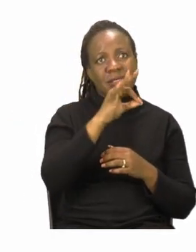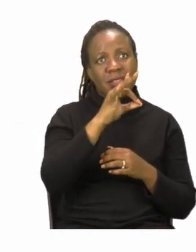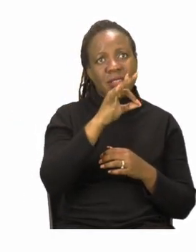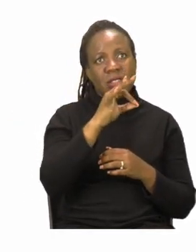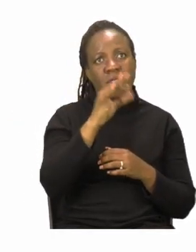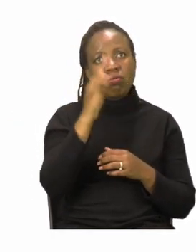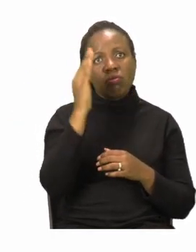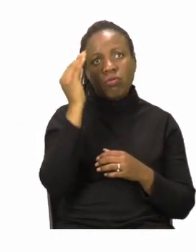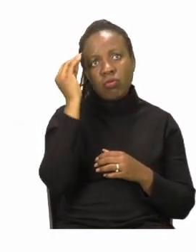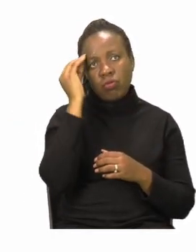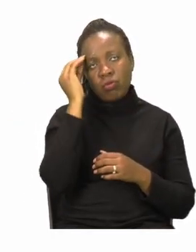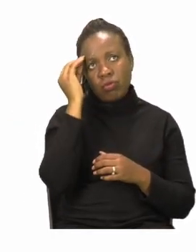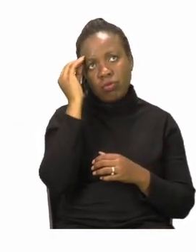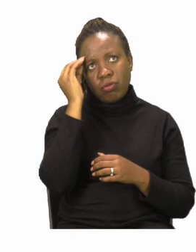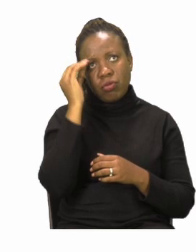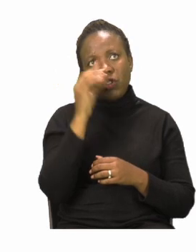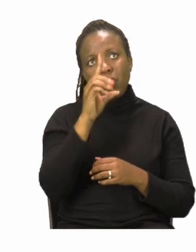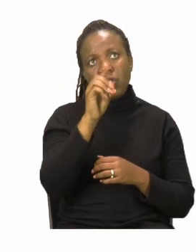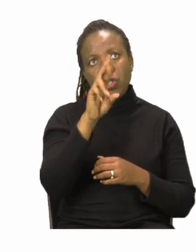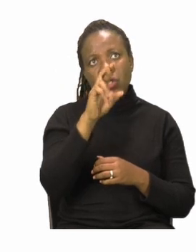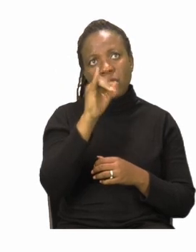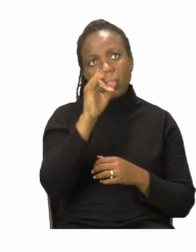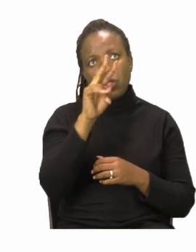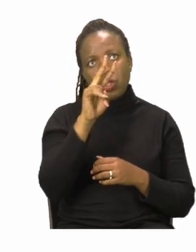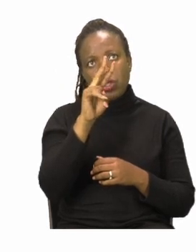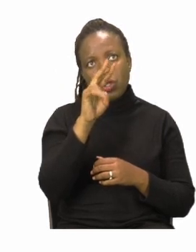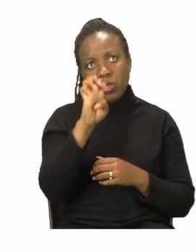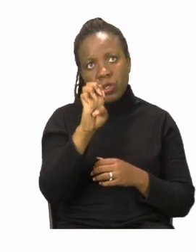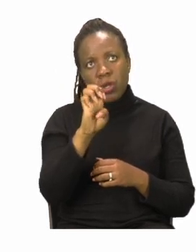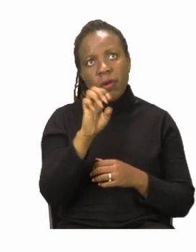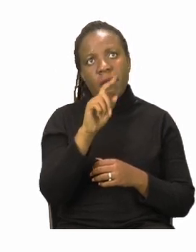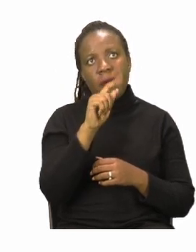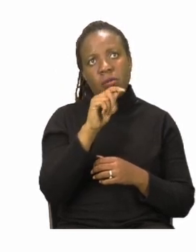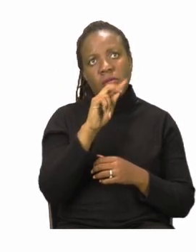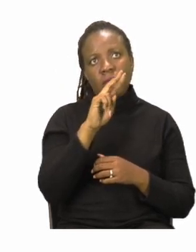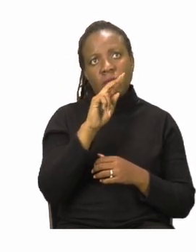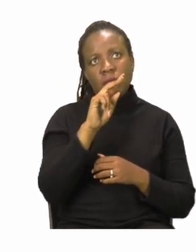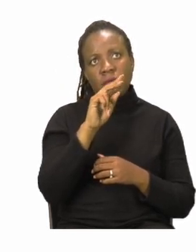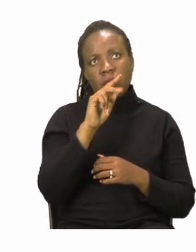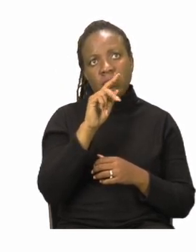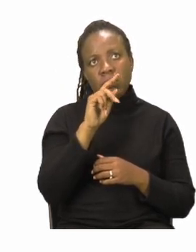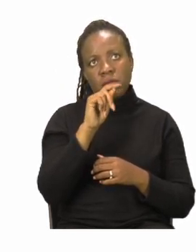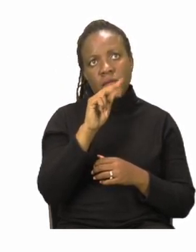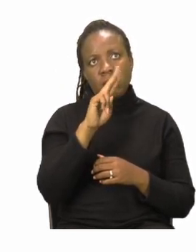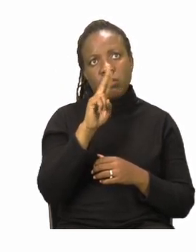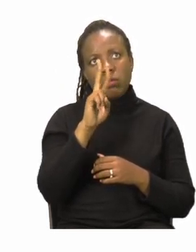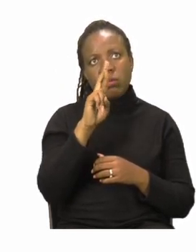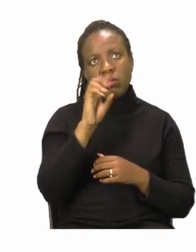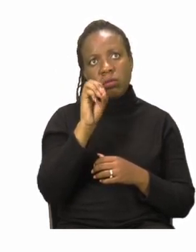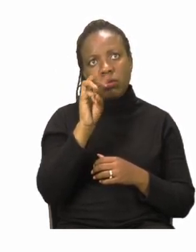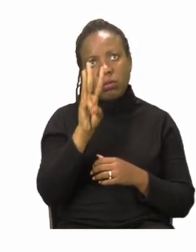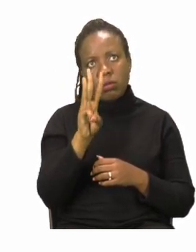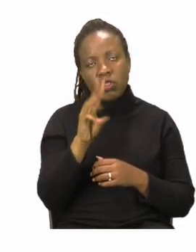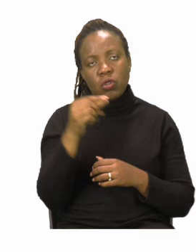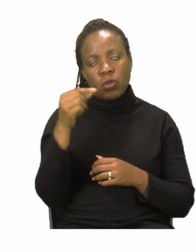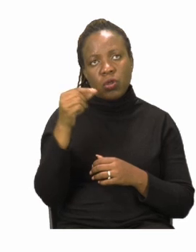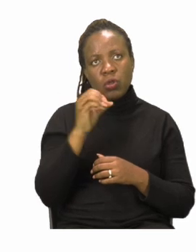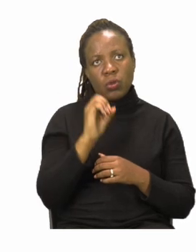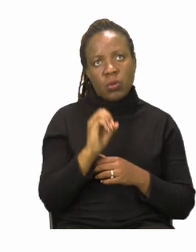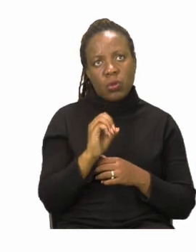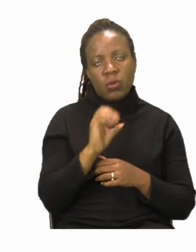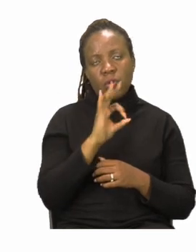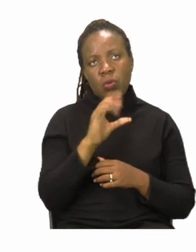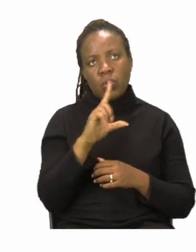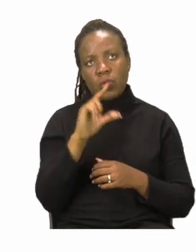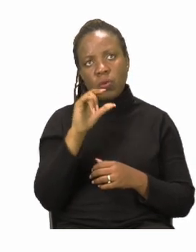and number 5, no. Now what you have to do is, you have to turn